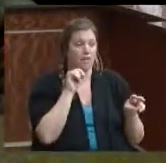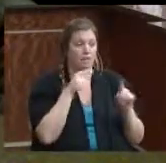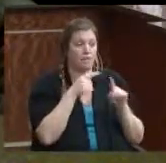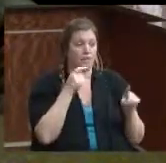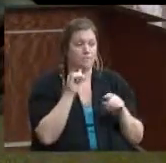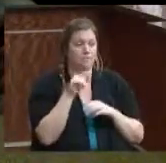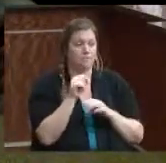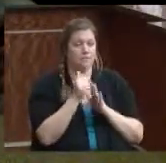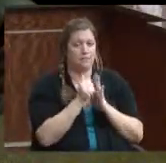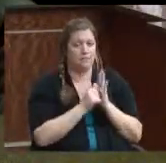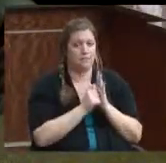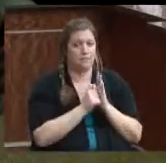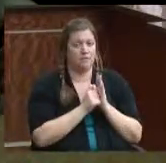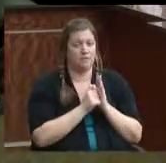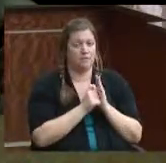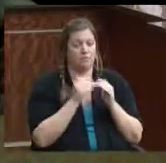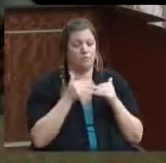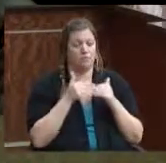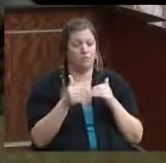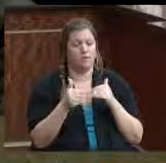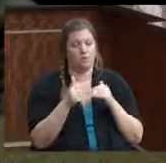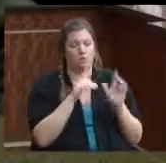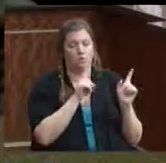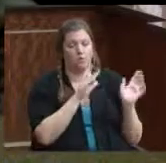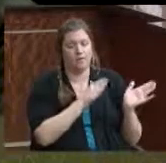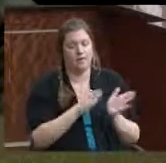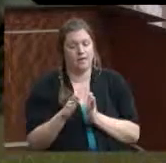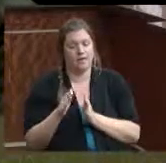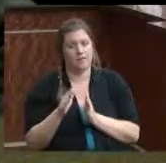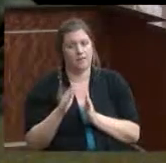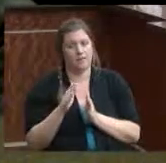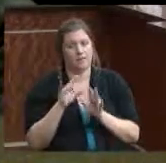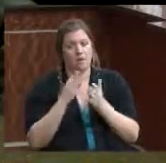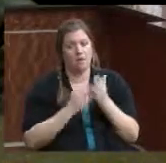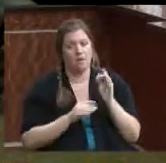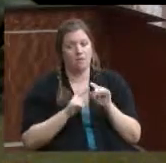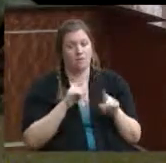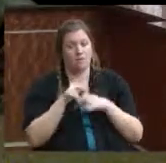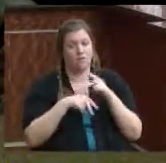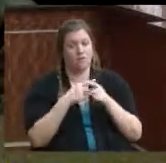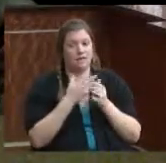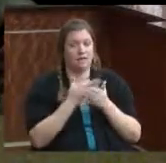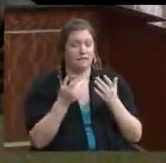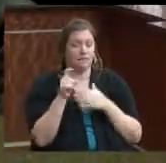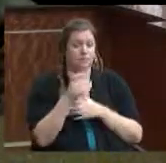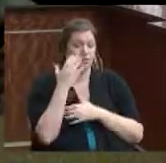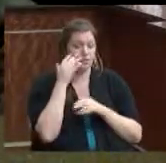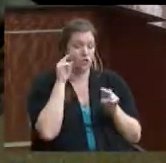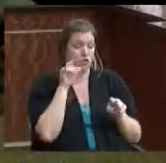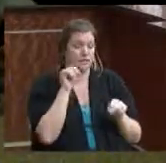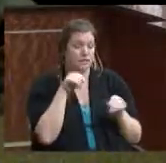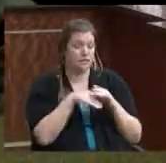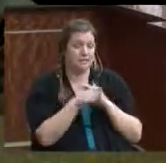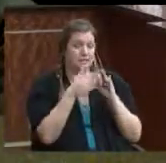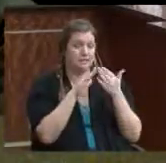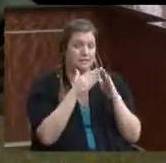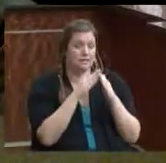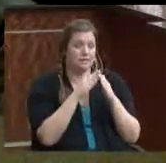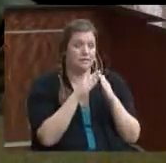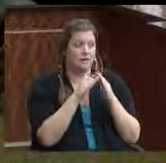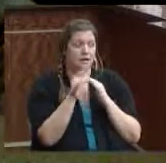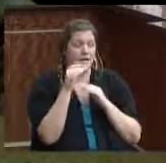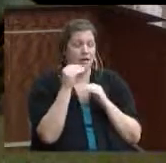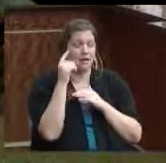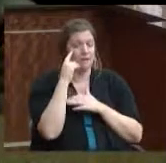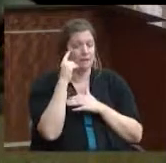the text amendment standpoint. The rest will go to the Planning Commission and others. But these are the types of things that we need to look at in the city. And I